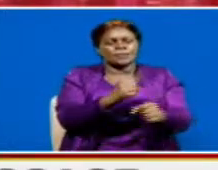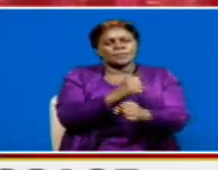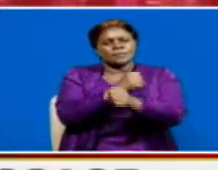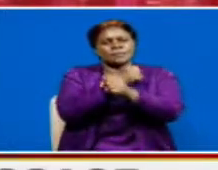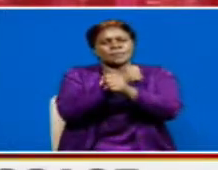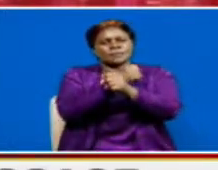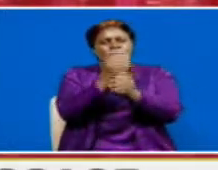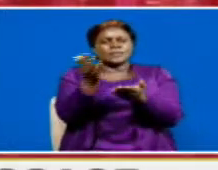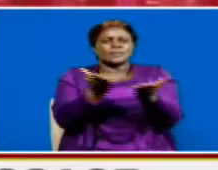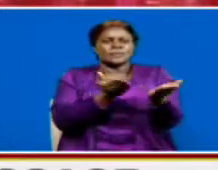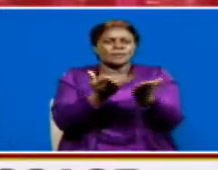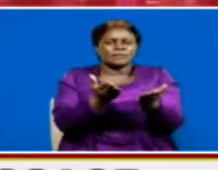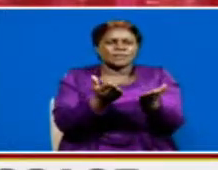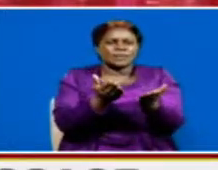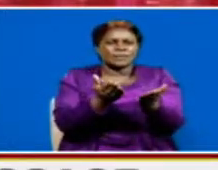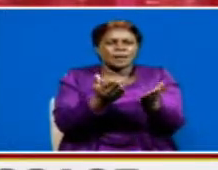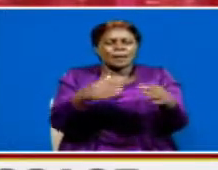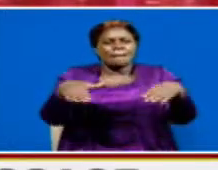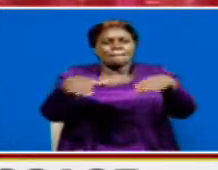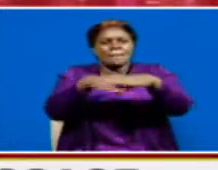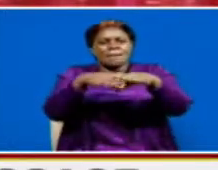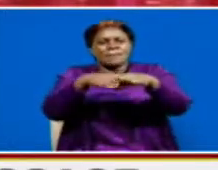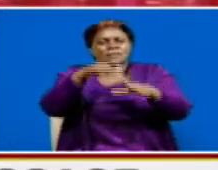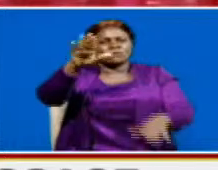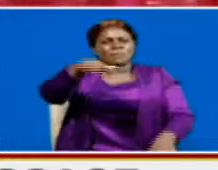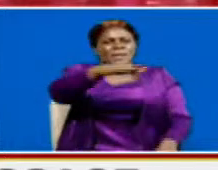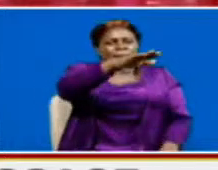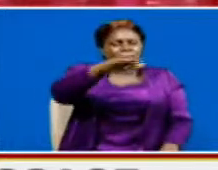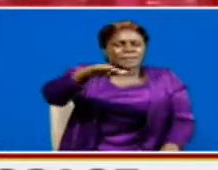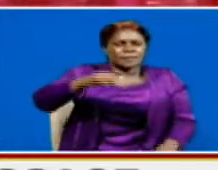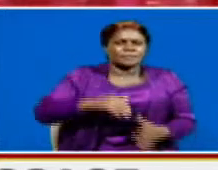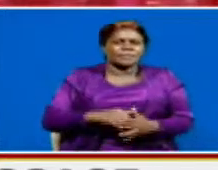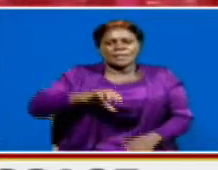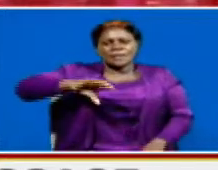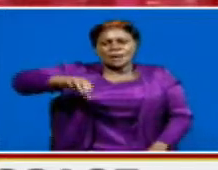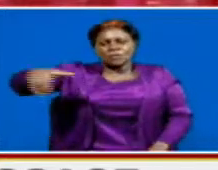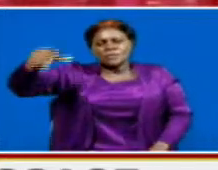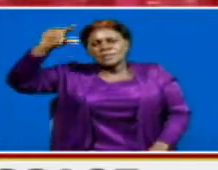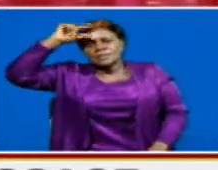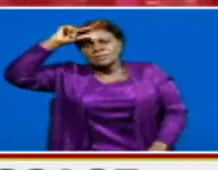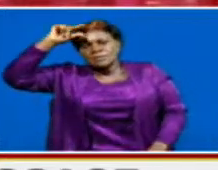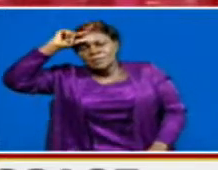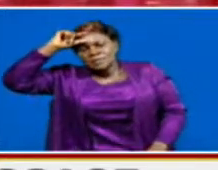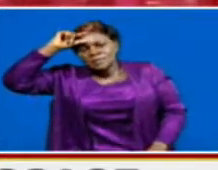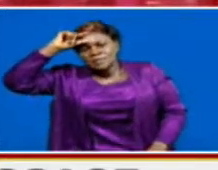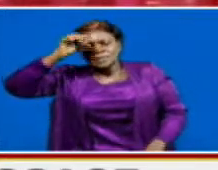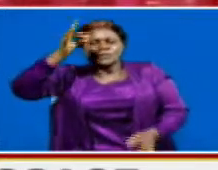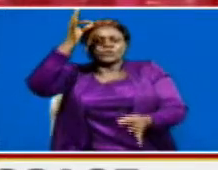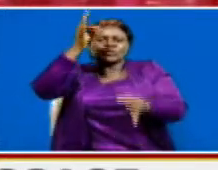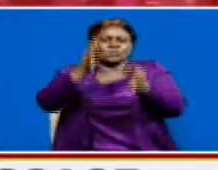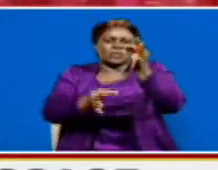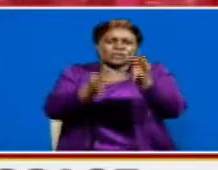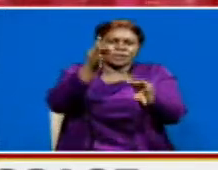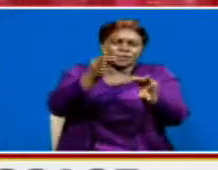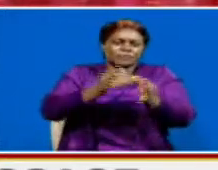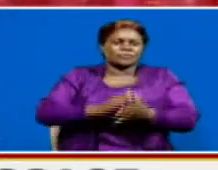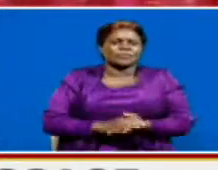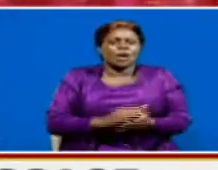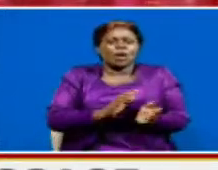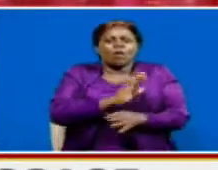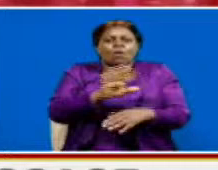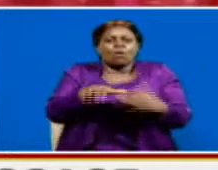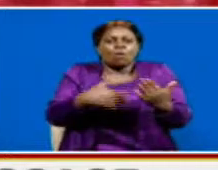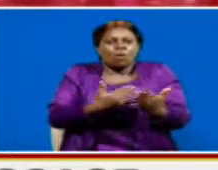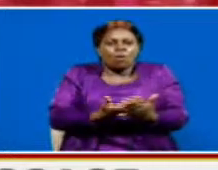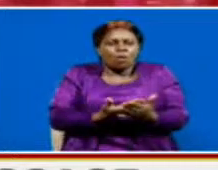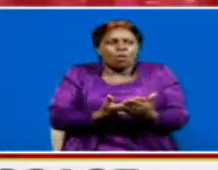security services, members of parliament, county governments, the judiciary, or